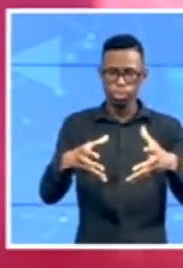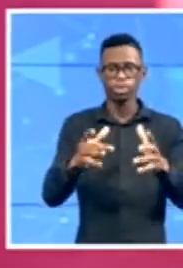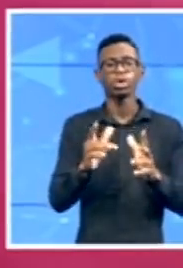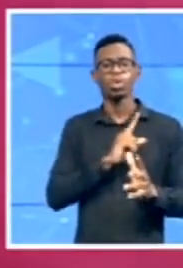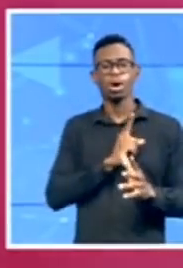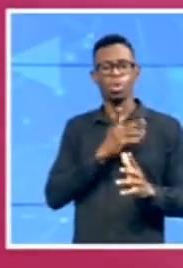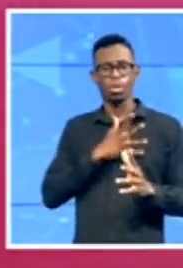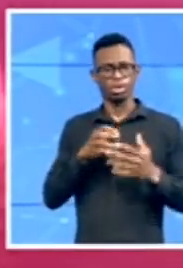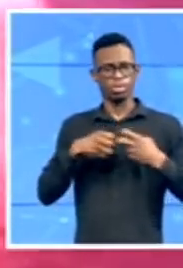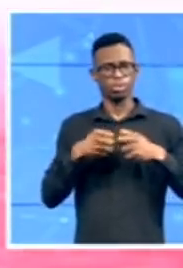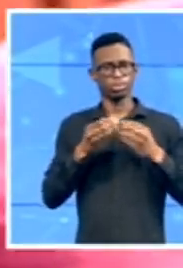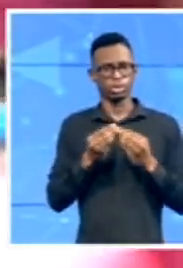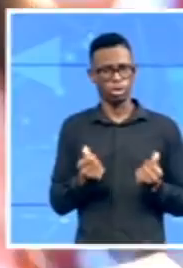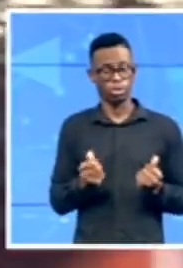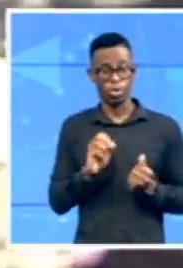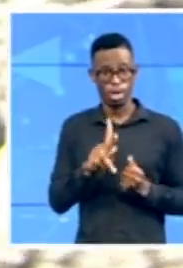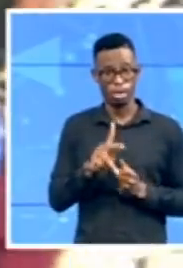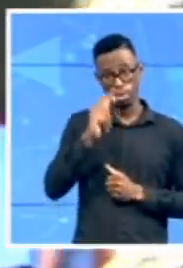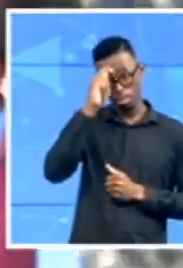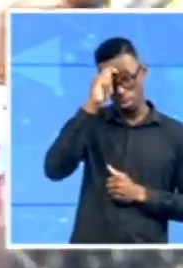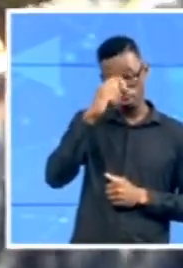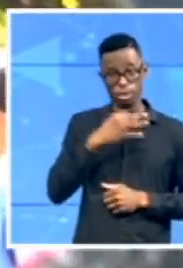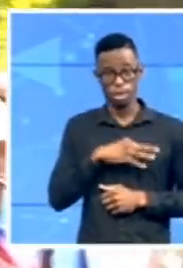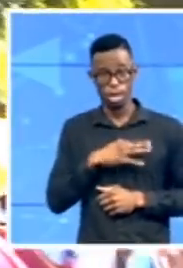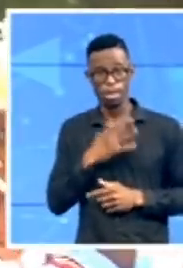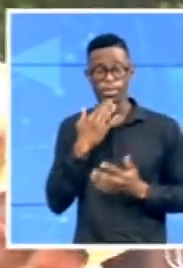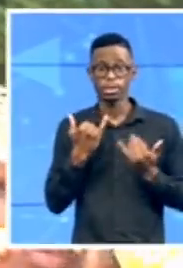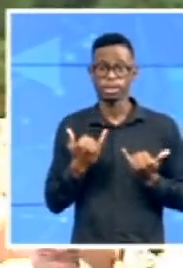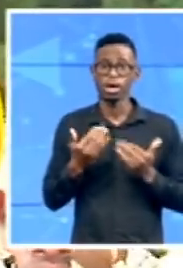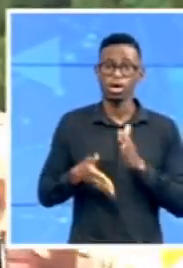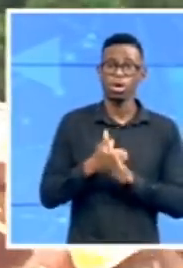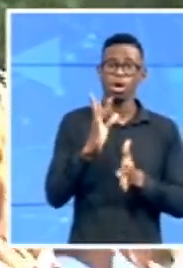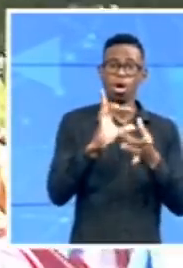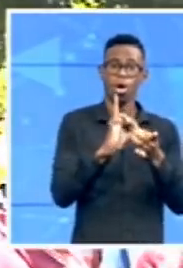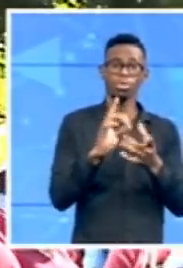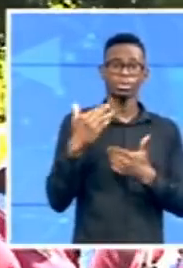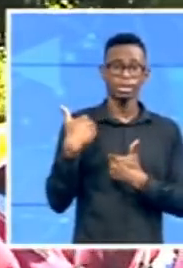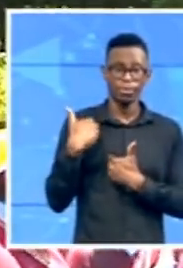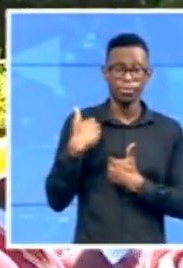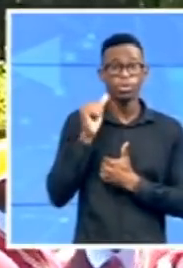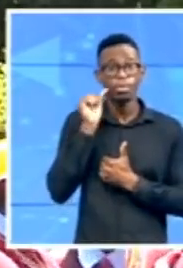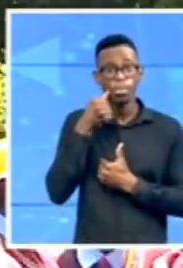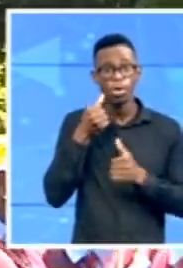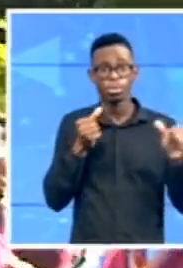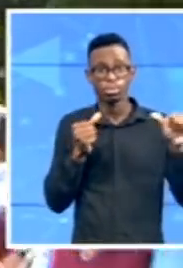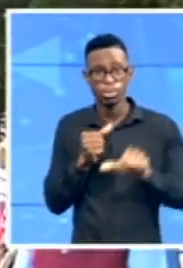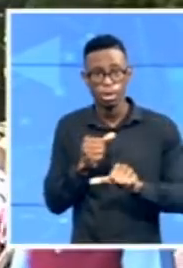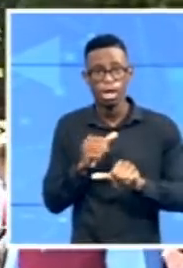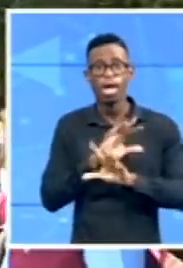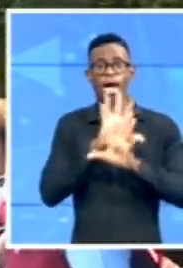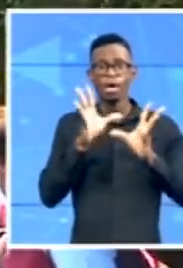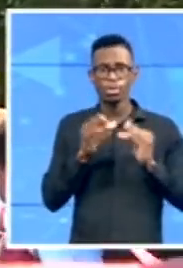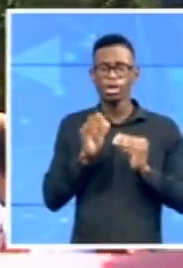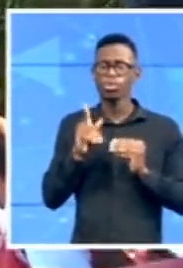girls, please go home safely. Tomorrow, come back. Everything will go back to normal. All